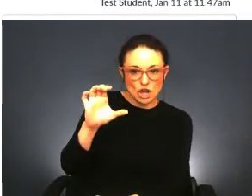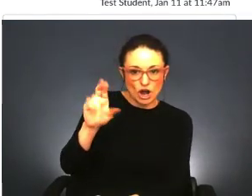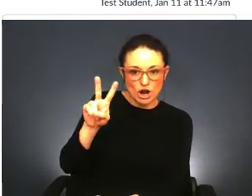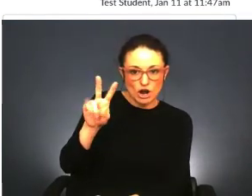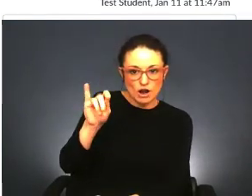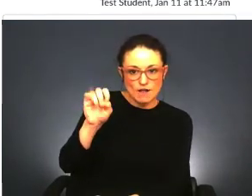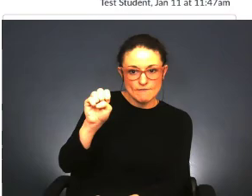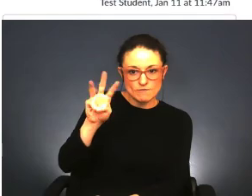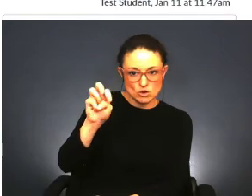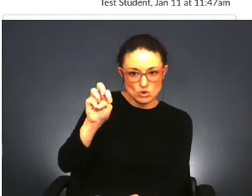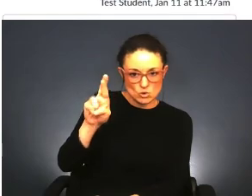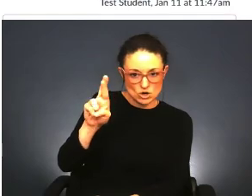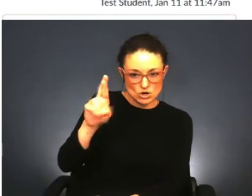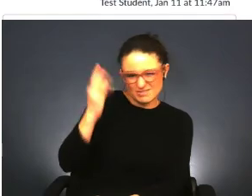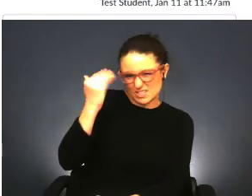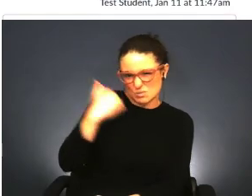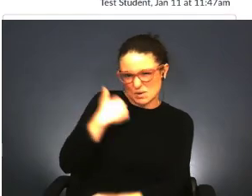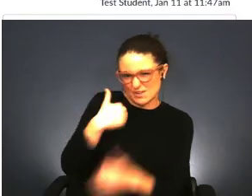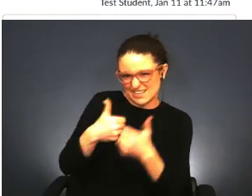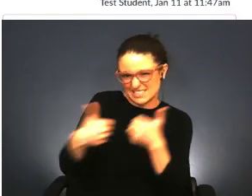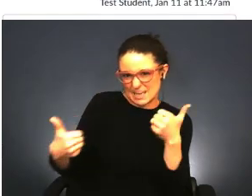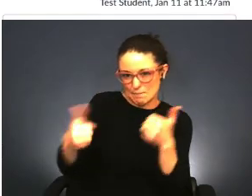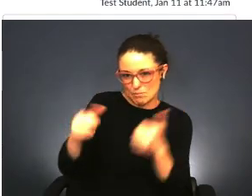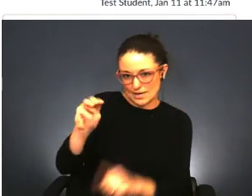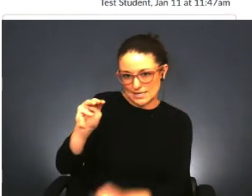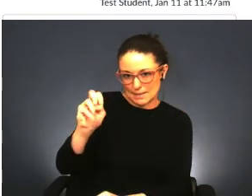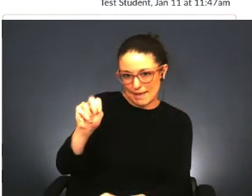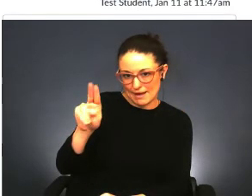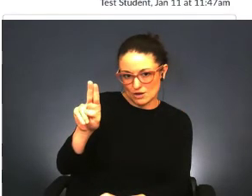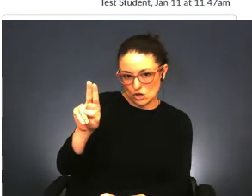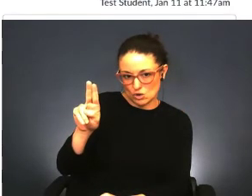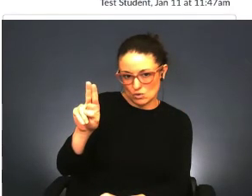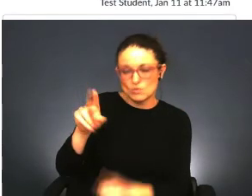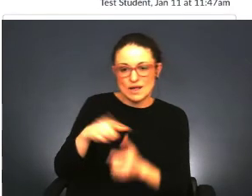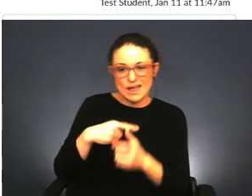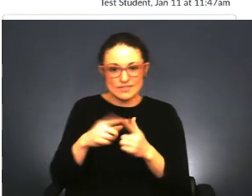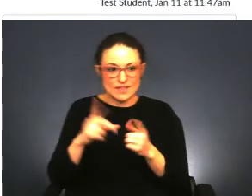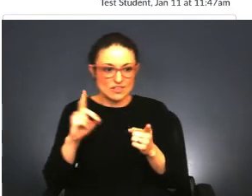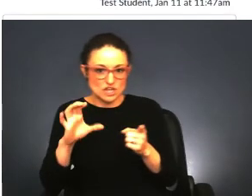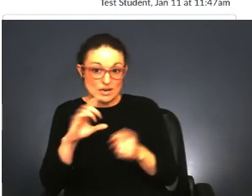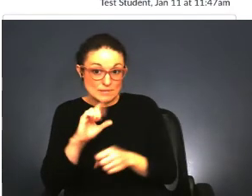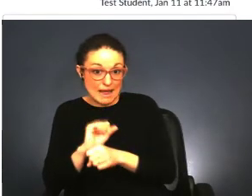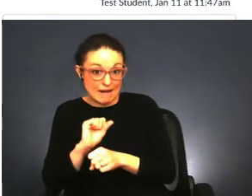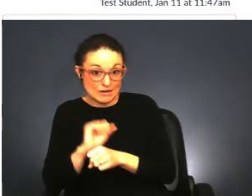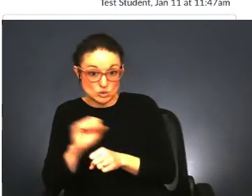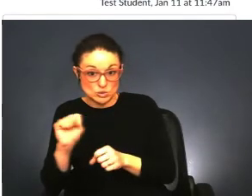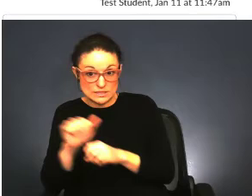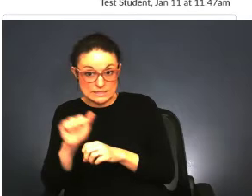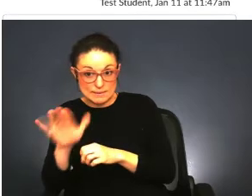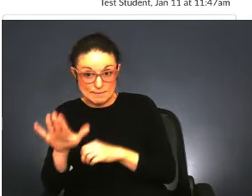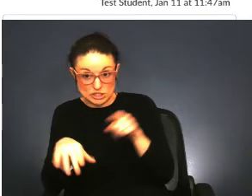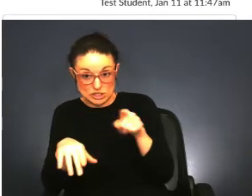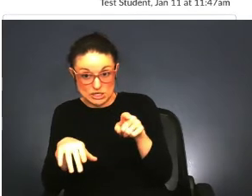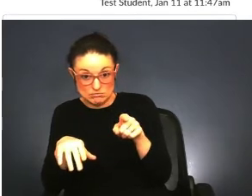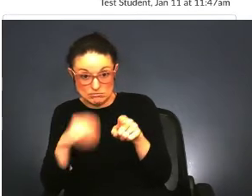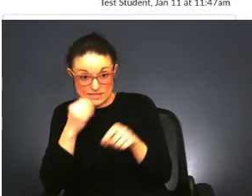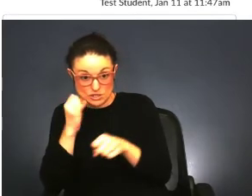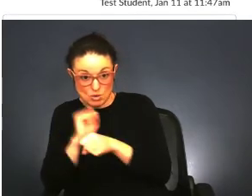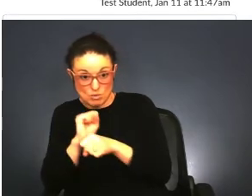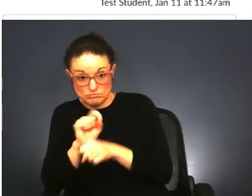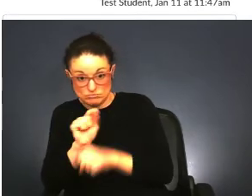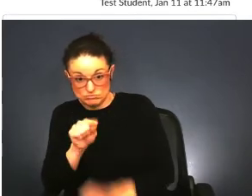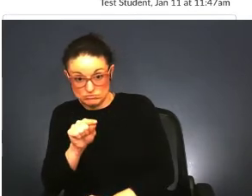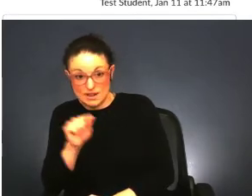separate menu and the document that you're viewing. This is the actual submission. Okay. This